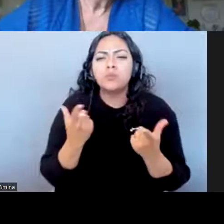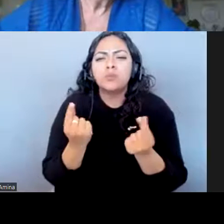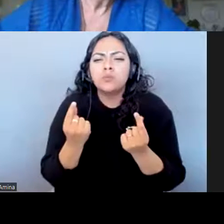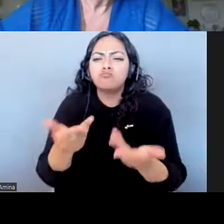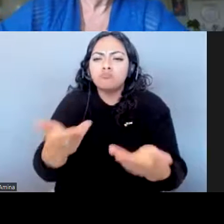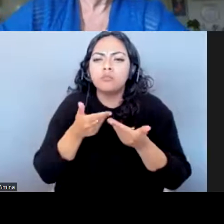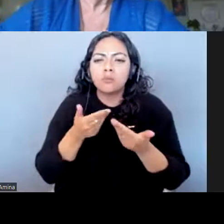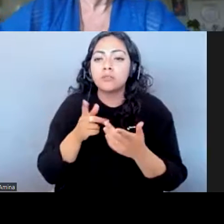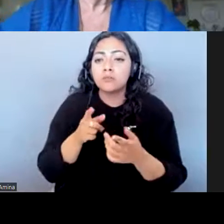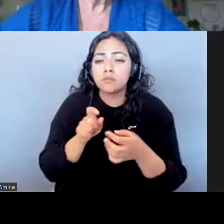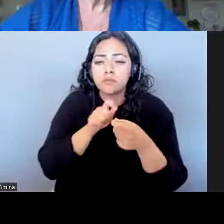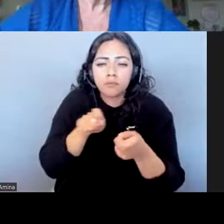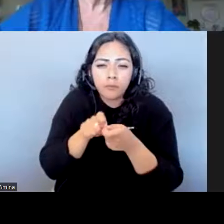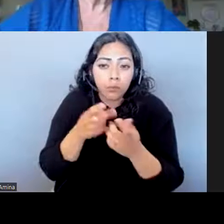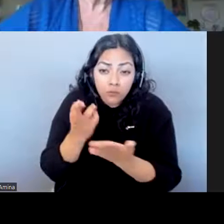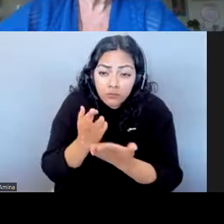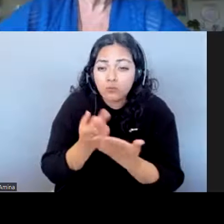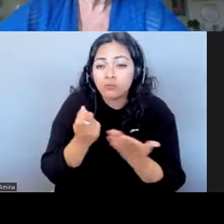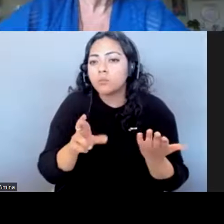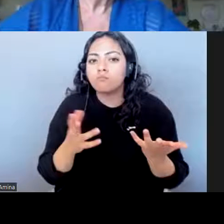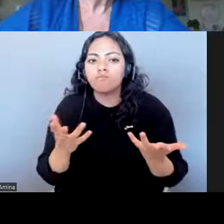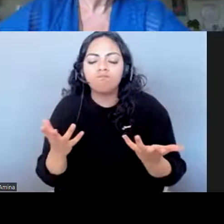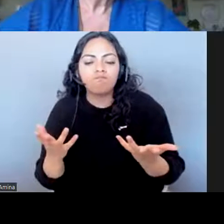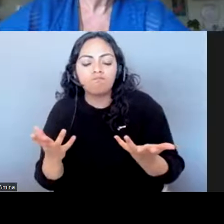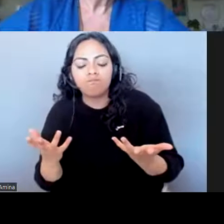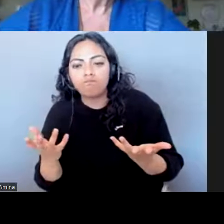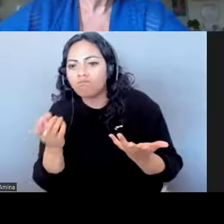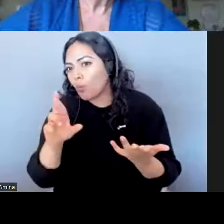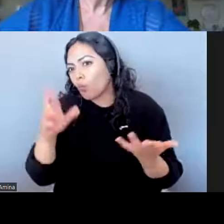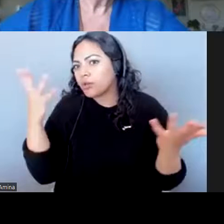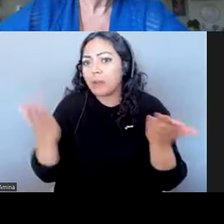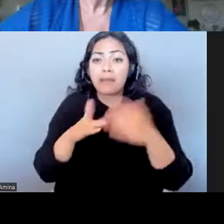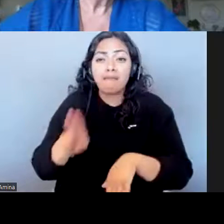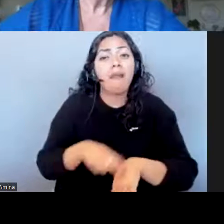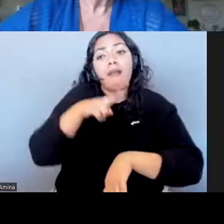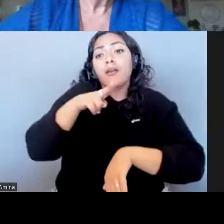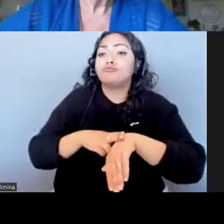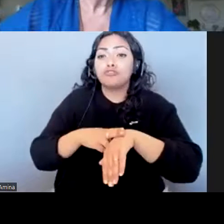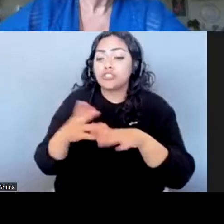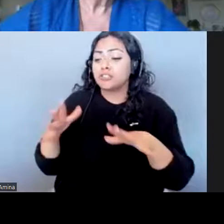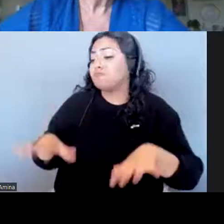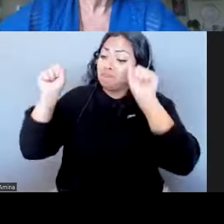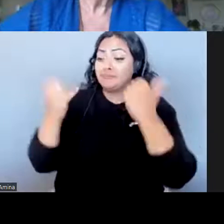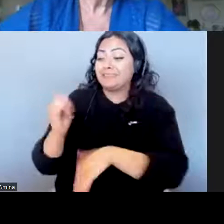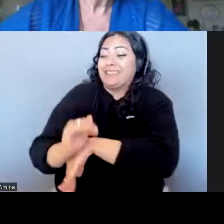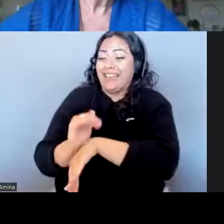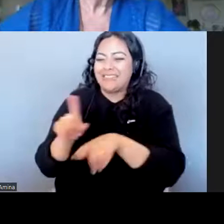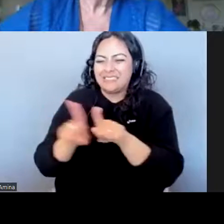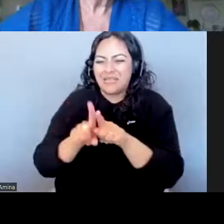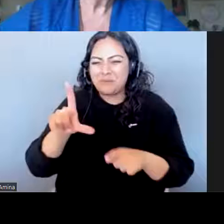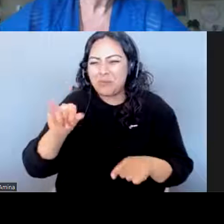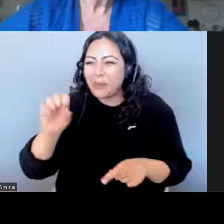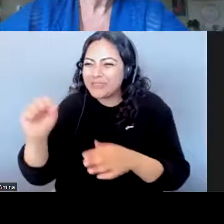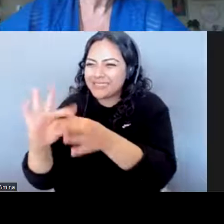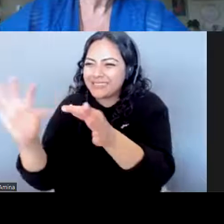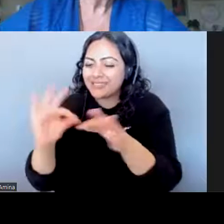specific resources, or just kind of organically, like Lois said, you can do it tonight? I would like